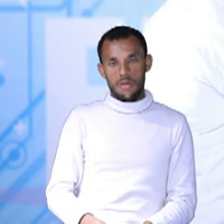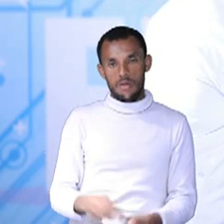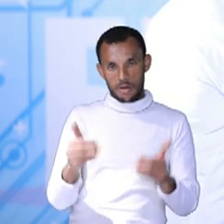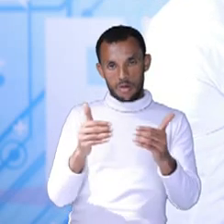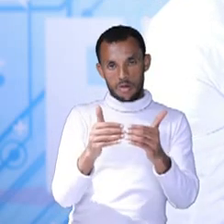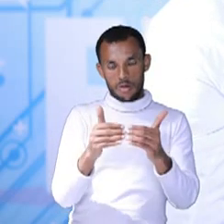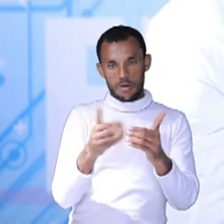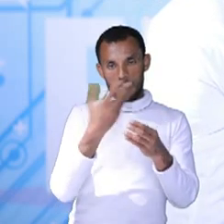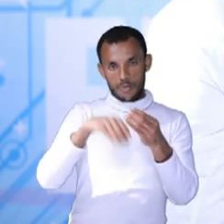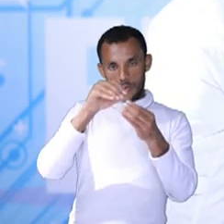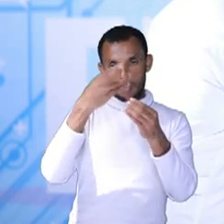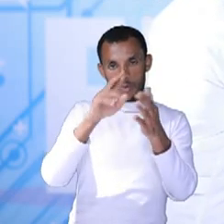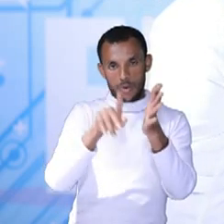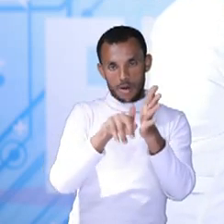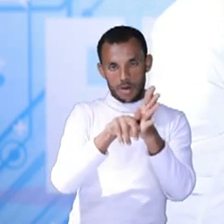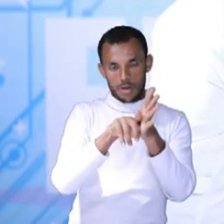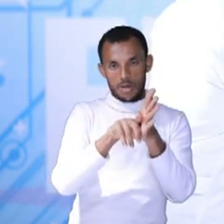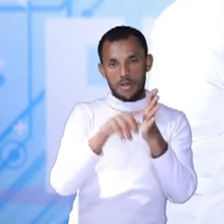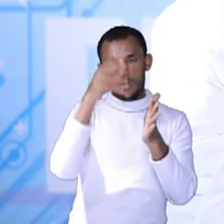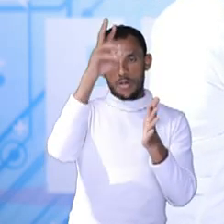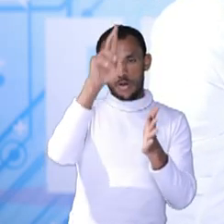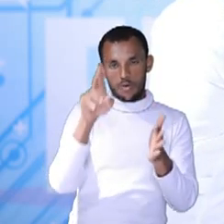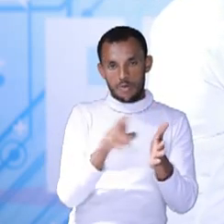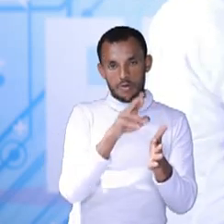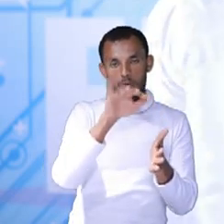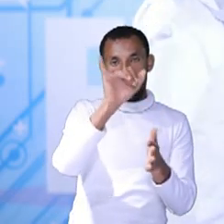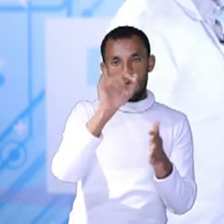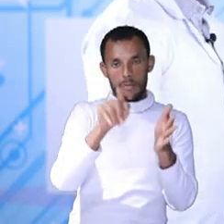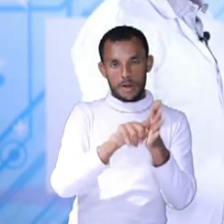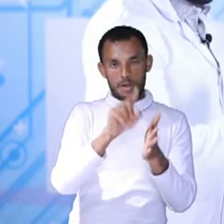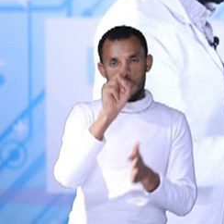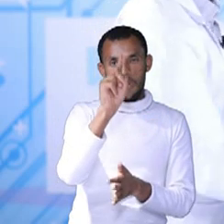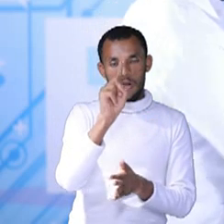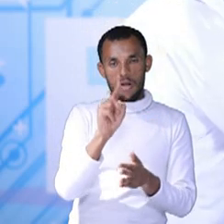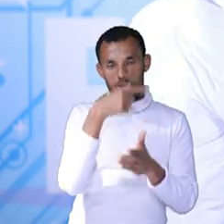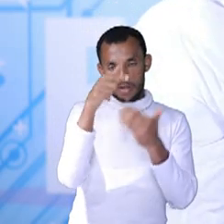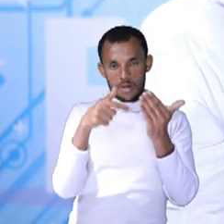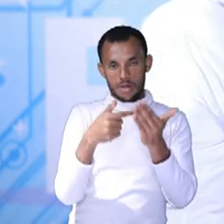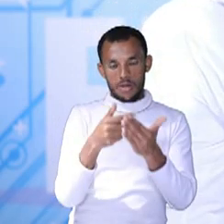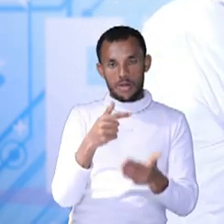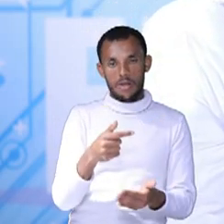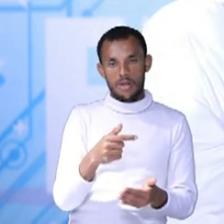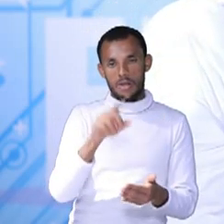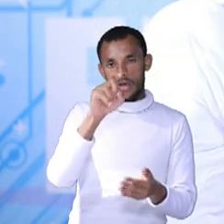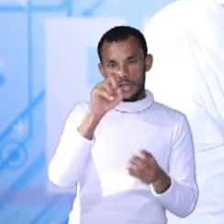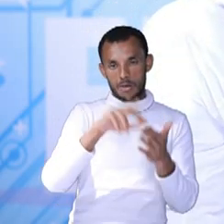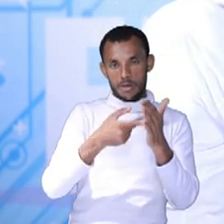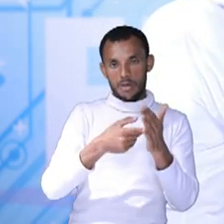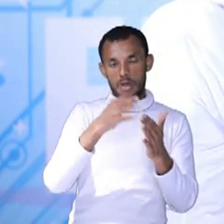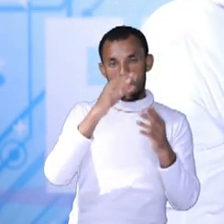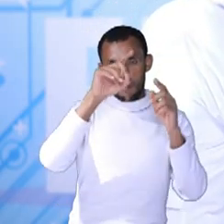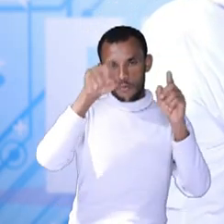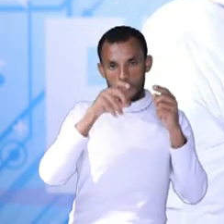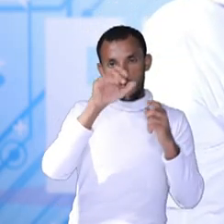is equal to this plus or minus the square root of y minus 1. Therefore, x means it is f